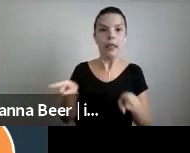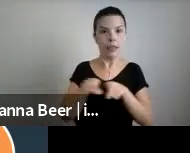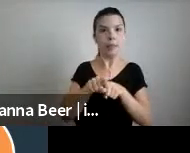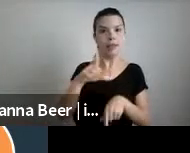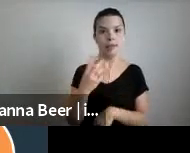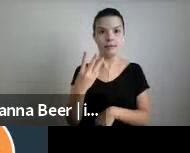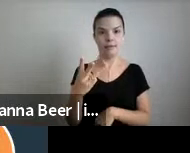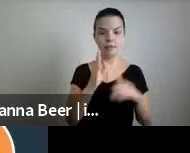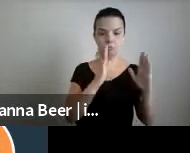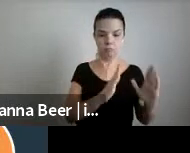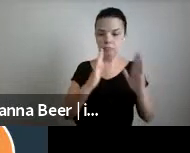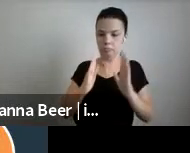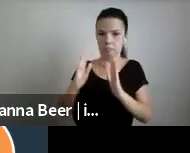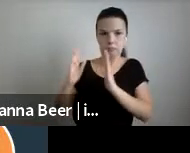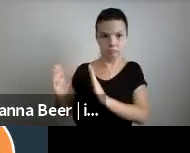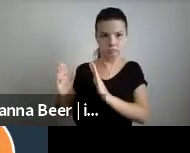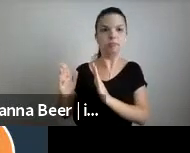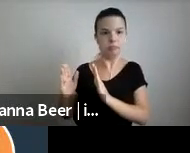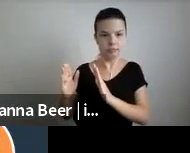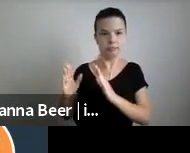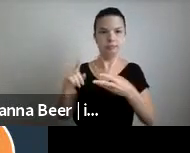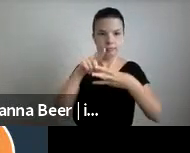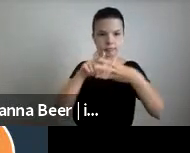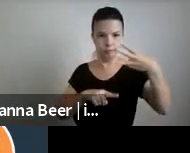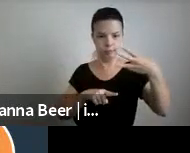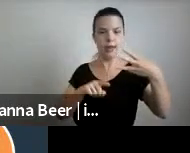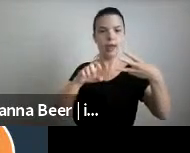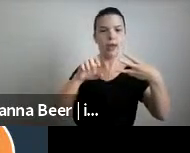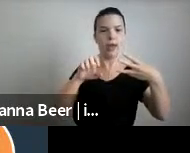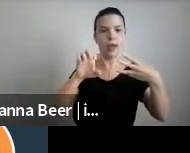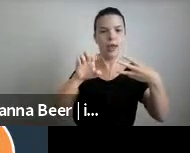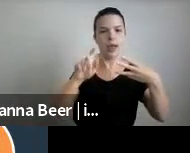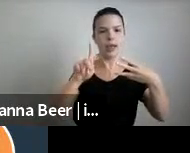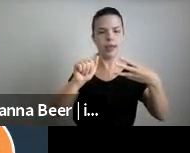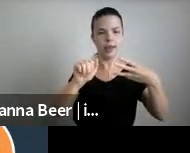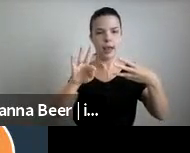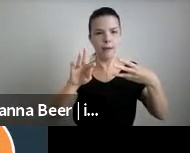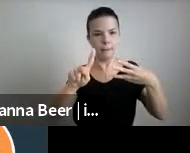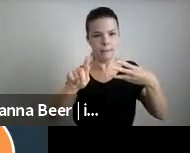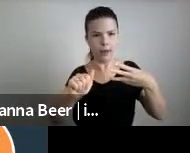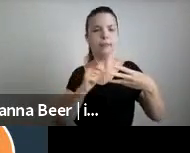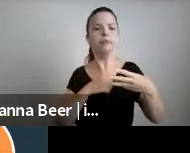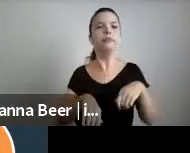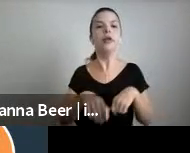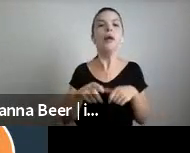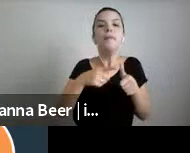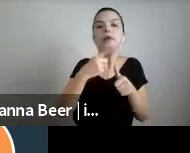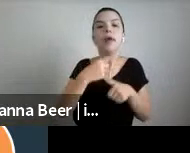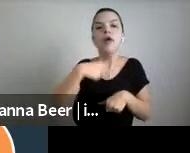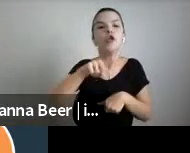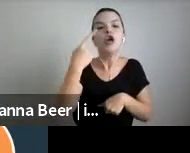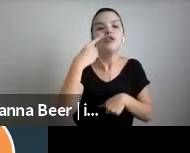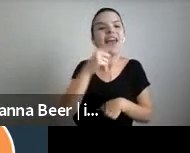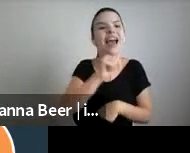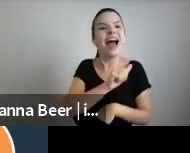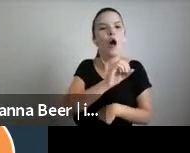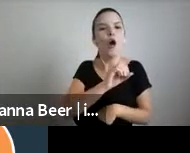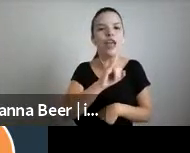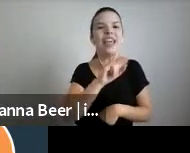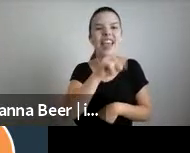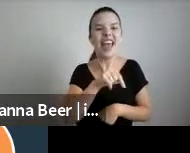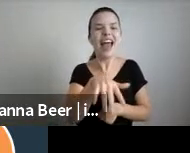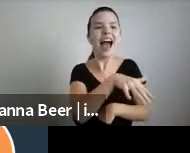Preliminary areas of interest are identified for a given region of the ocean. I'll show you the regions in a